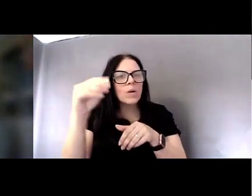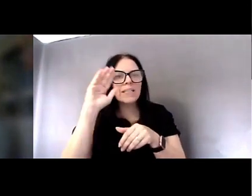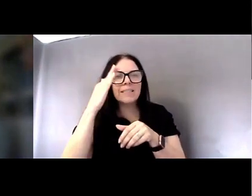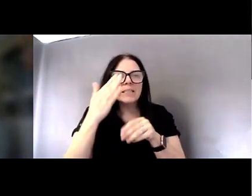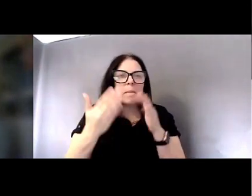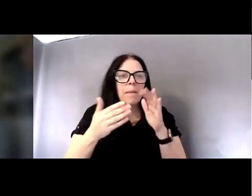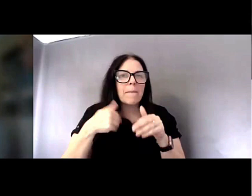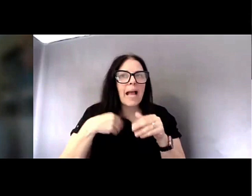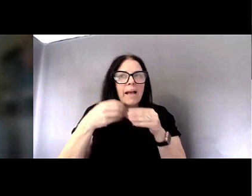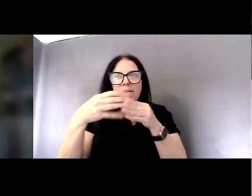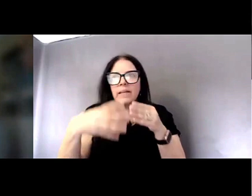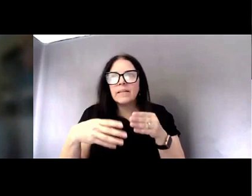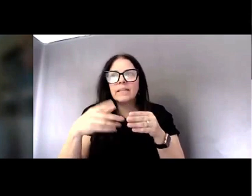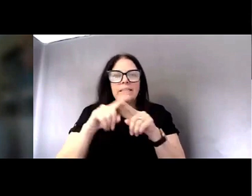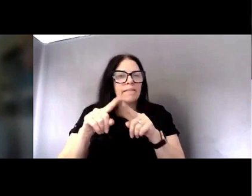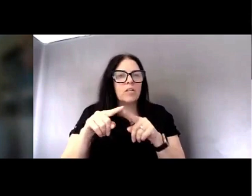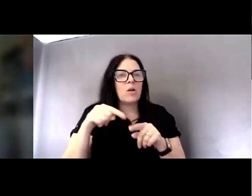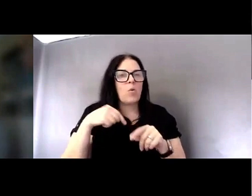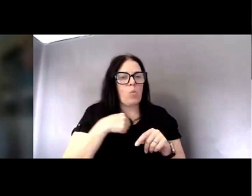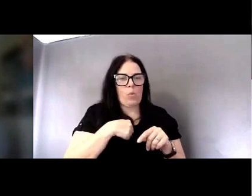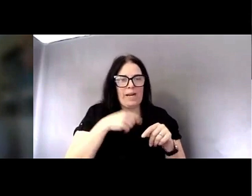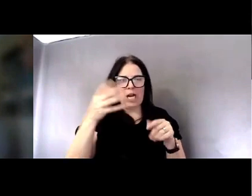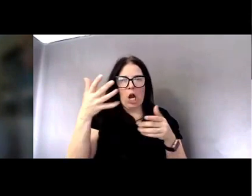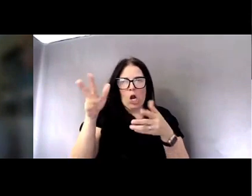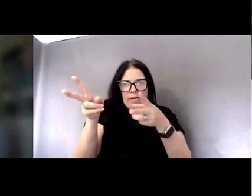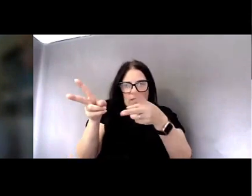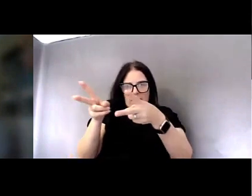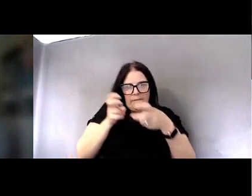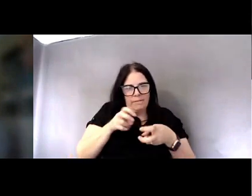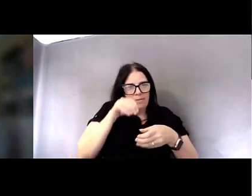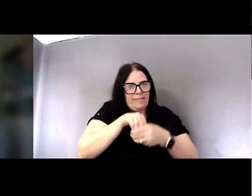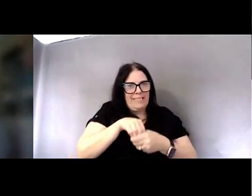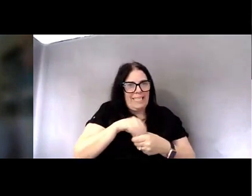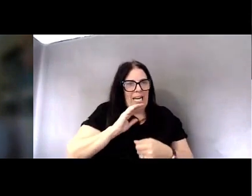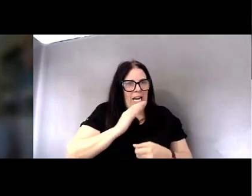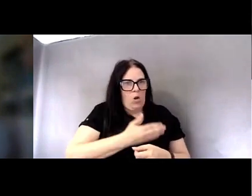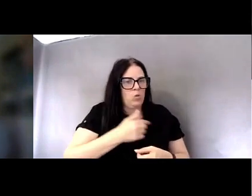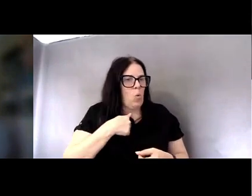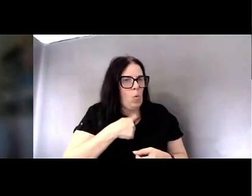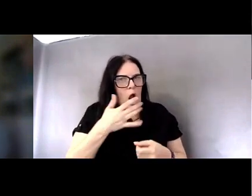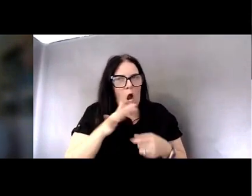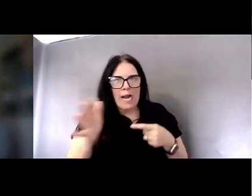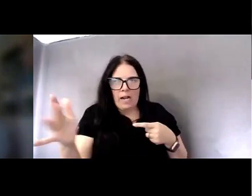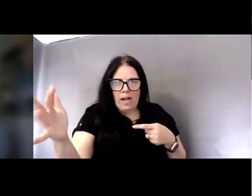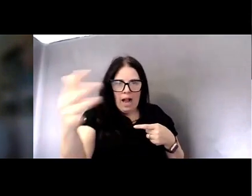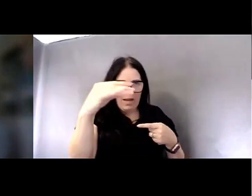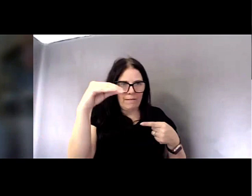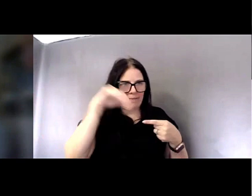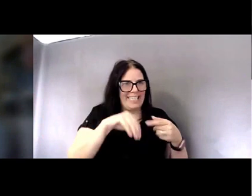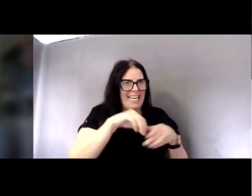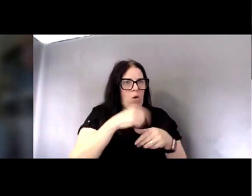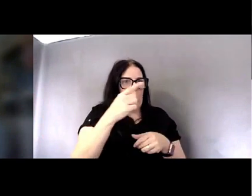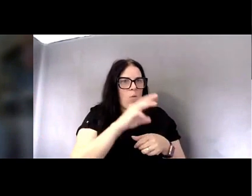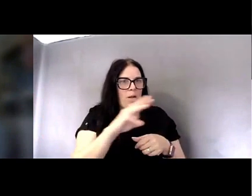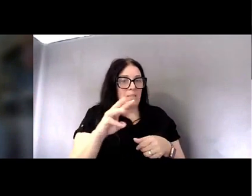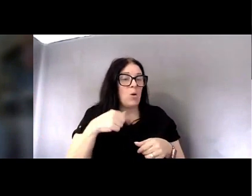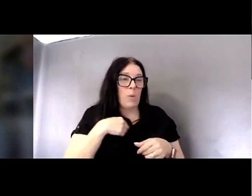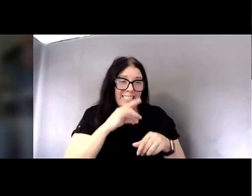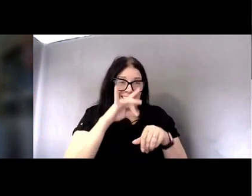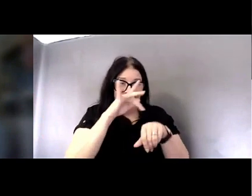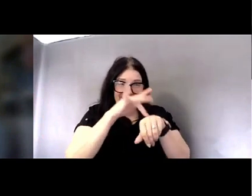whole bunch of useful things. We've done that part. We've gone to all those websites. There were over